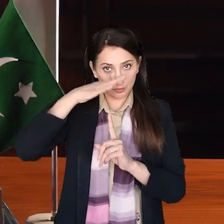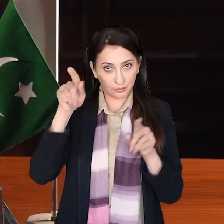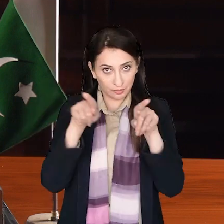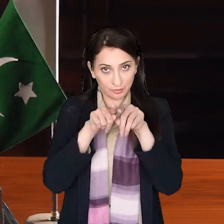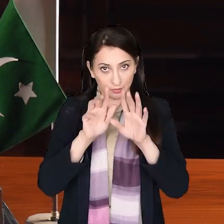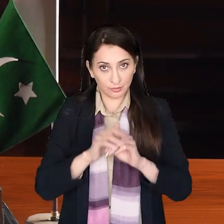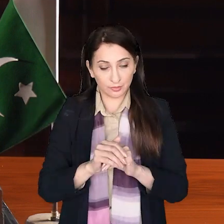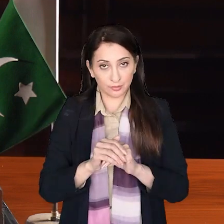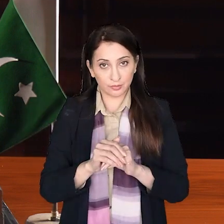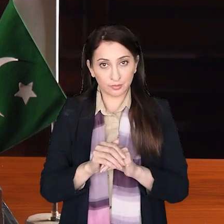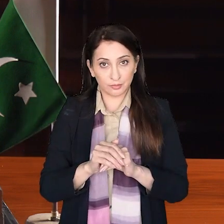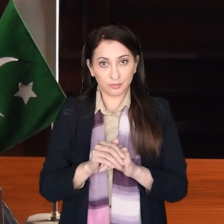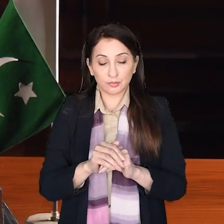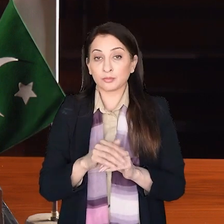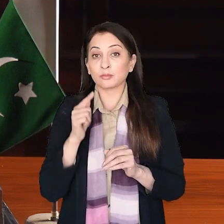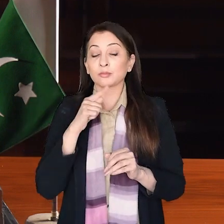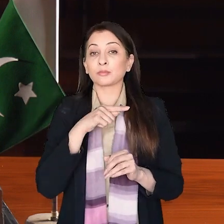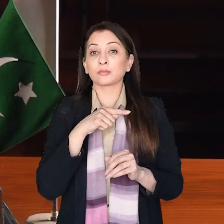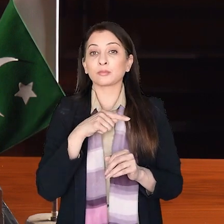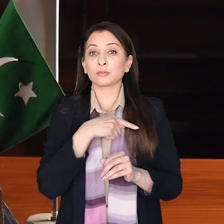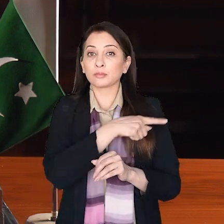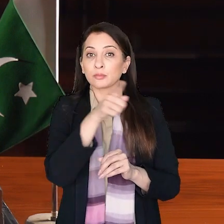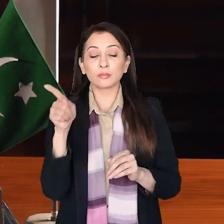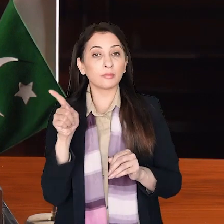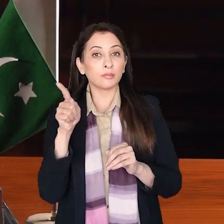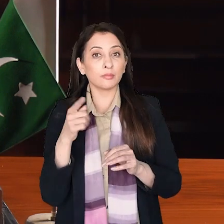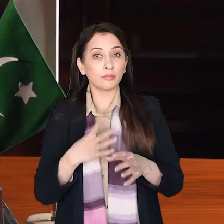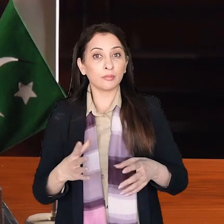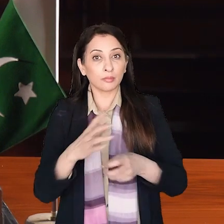blessings, there is nothing you can't do